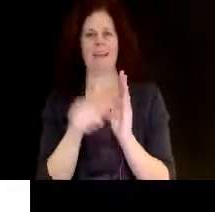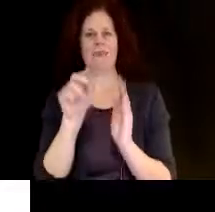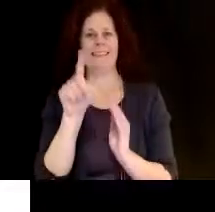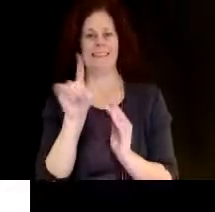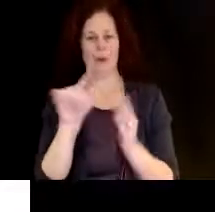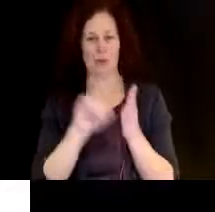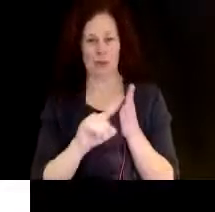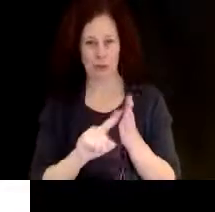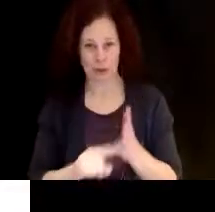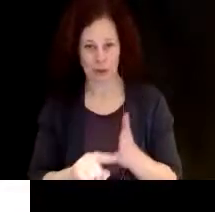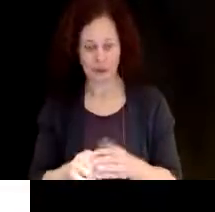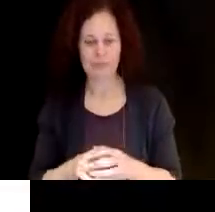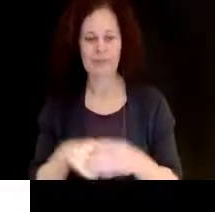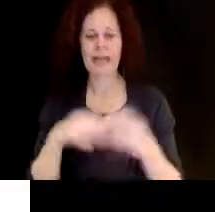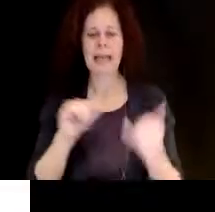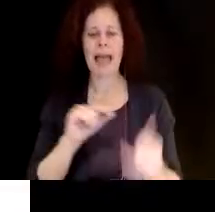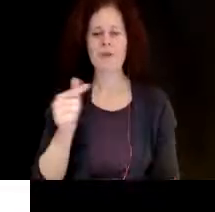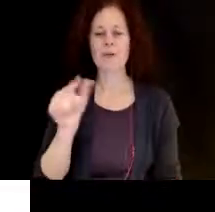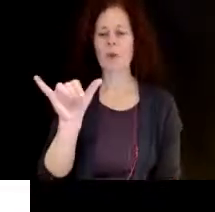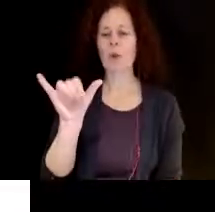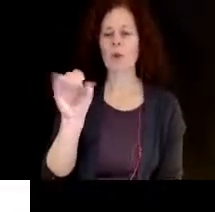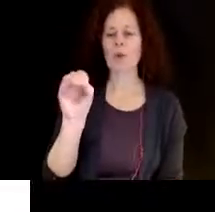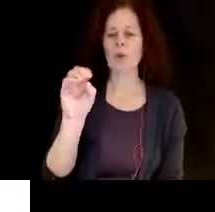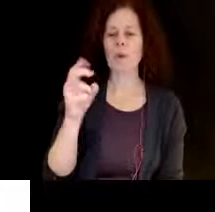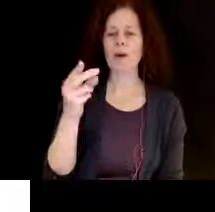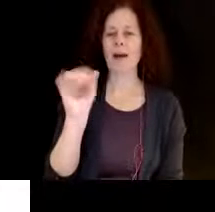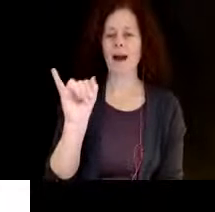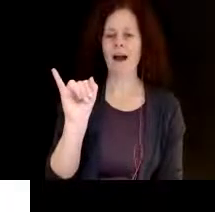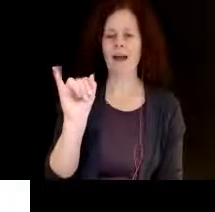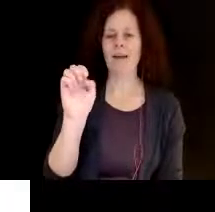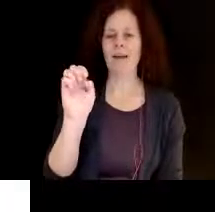Next, we're going to move to Yochai Eisenberg from the